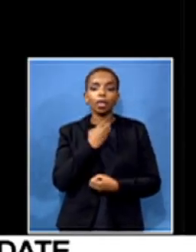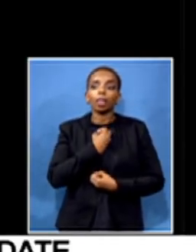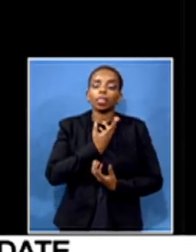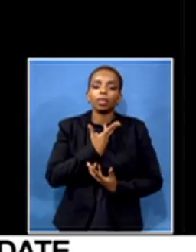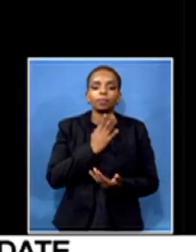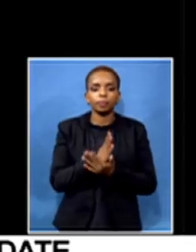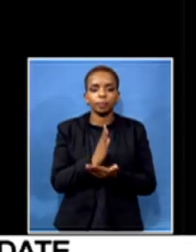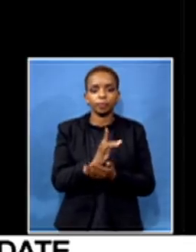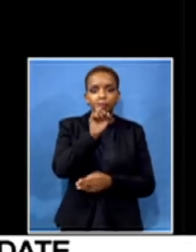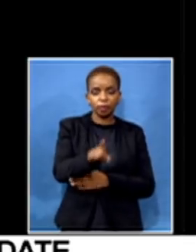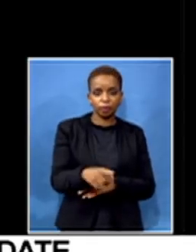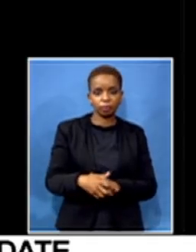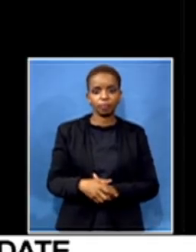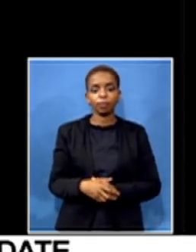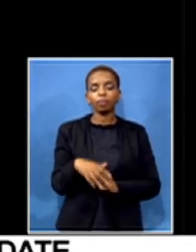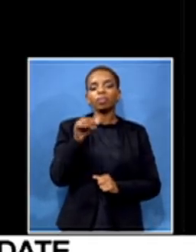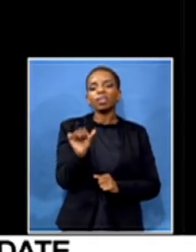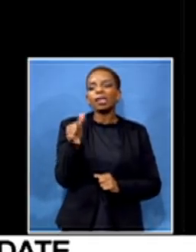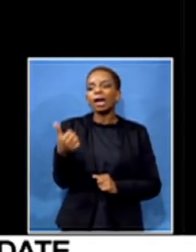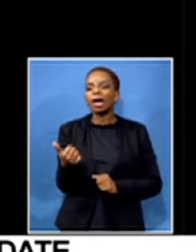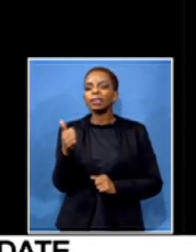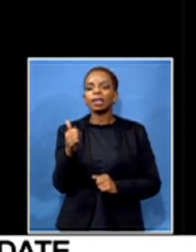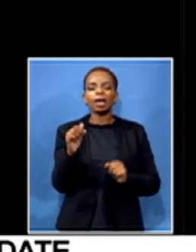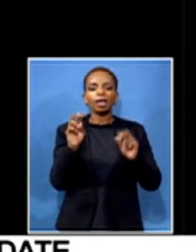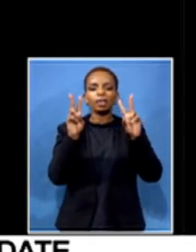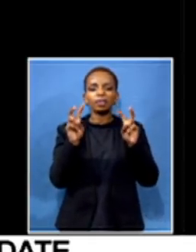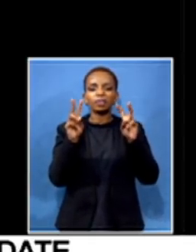question that is relating to the